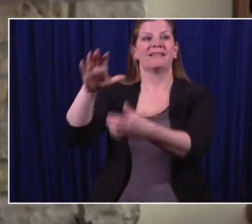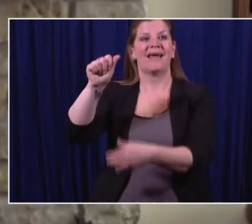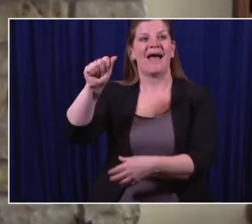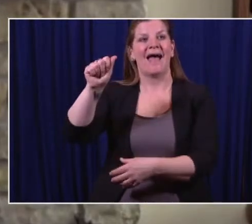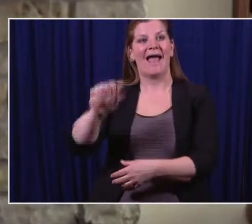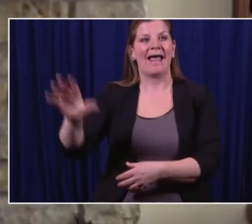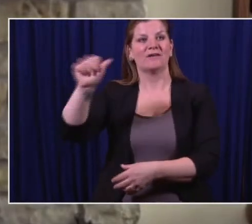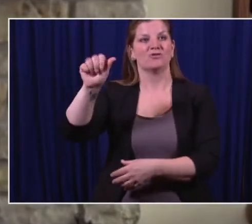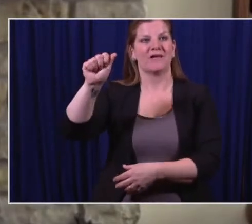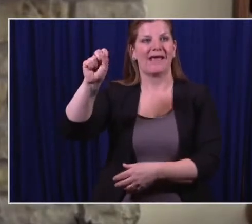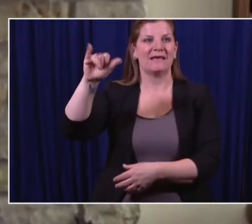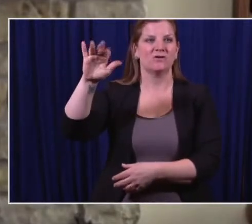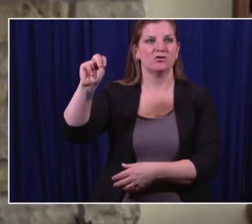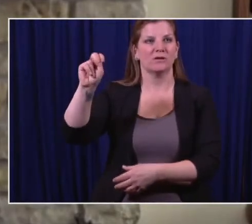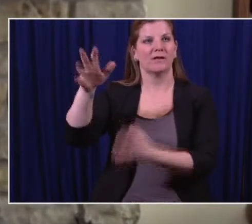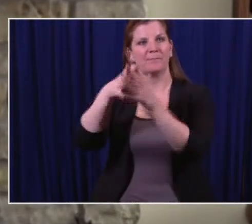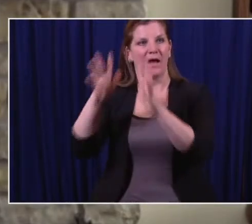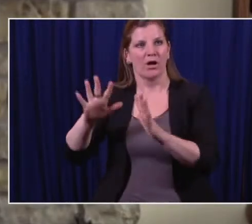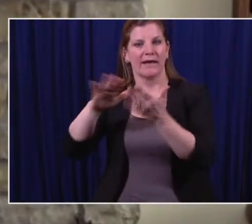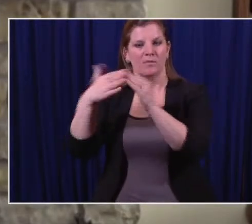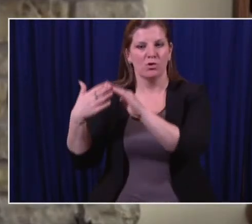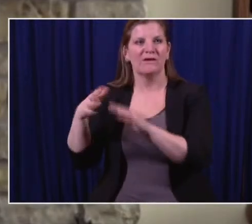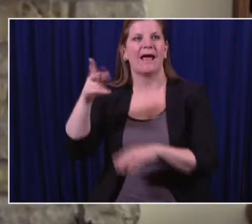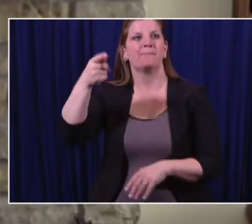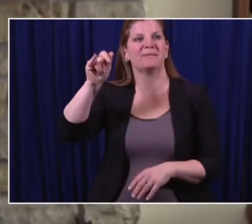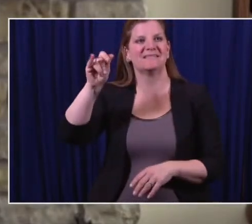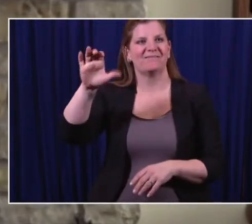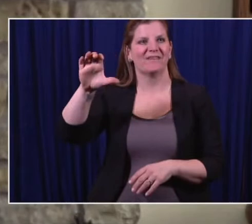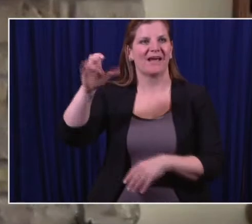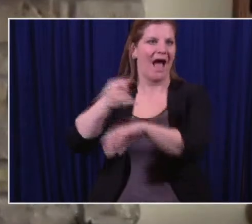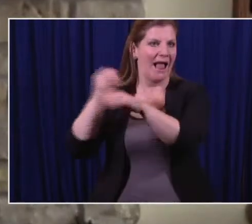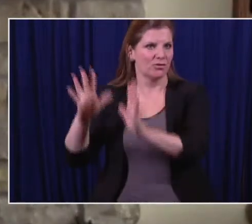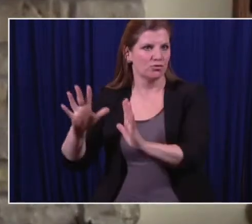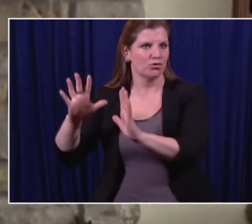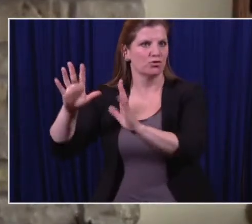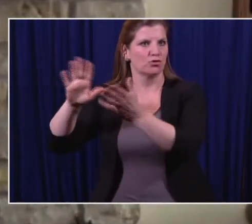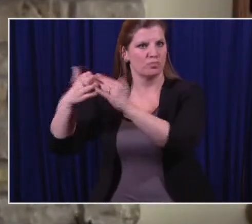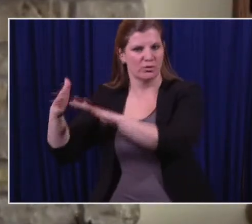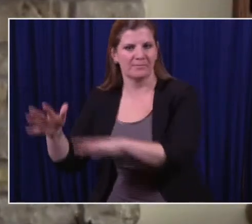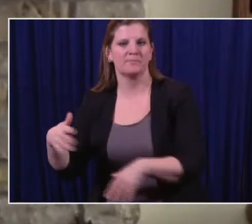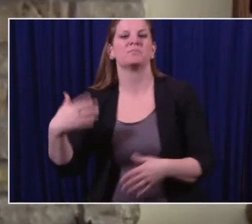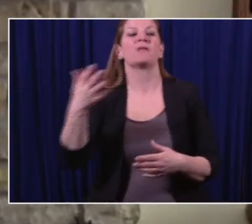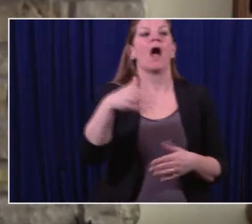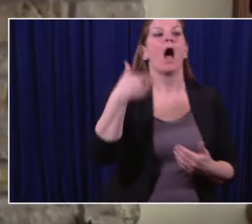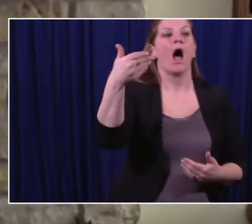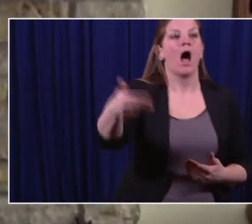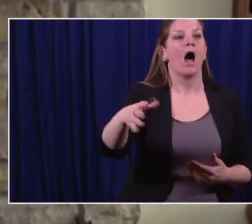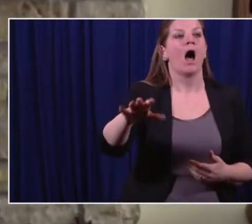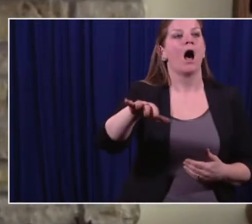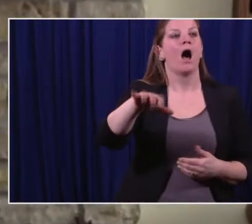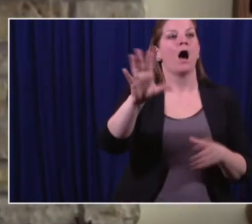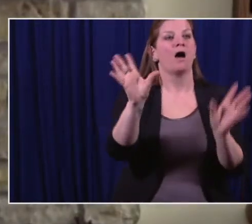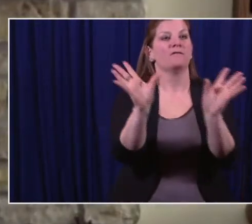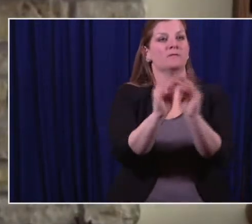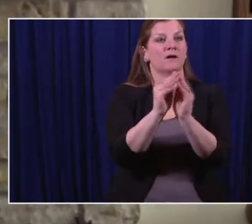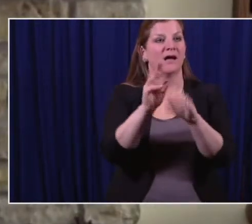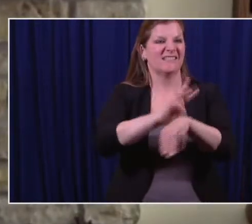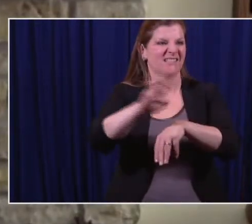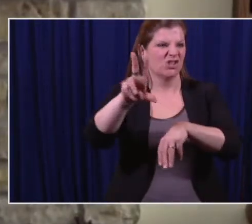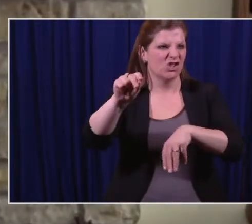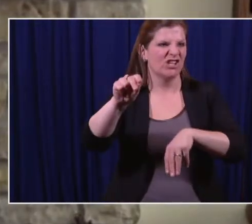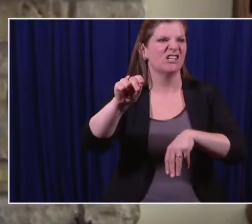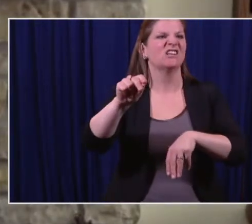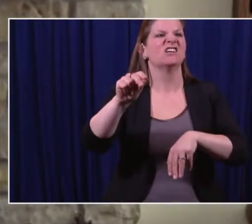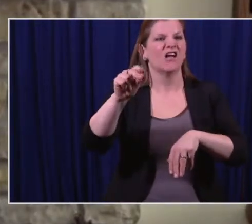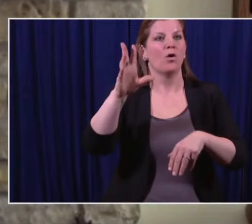community and Pacific Islander communities. And then on March 2nd at 6:30, we'll host a virtual vaccine conversation with Ohioans who